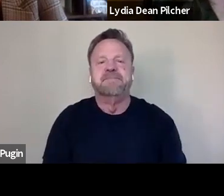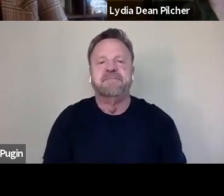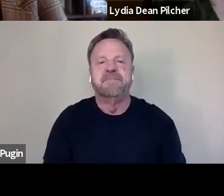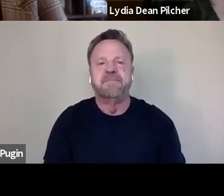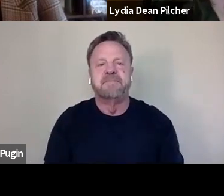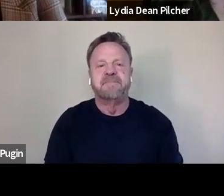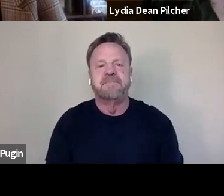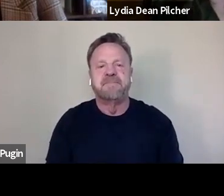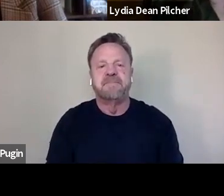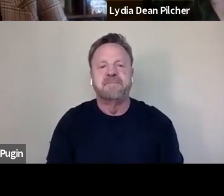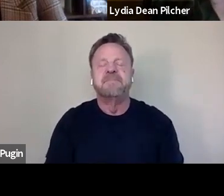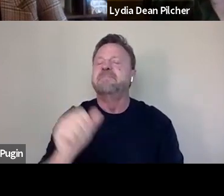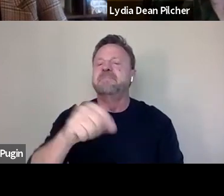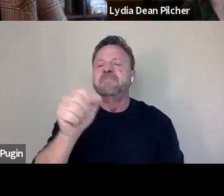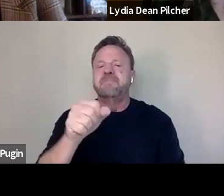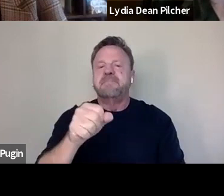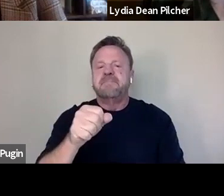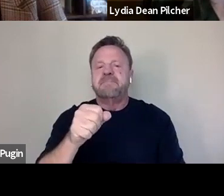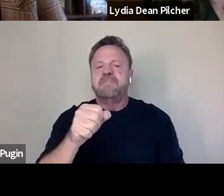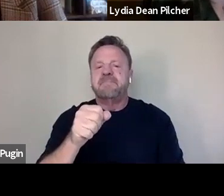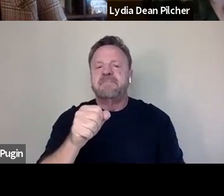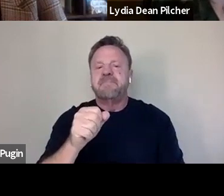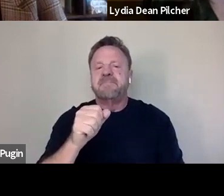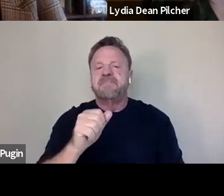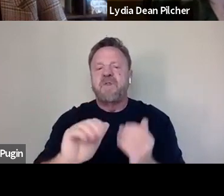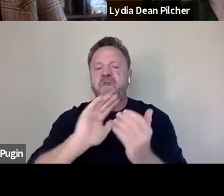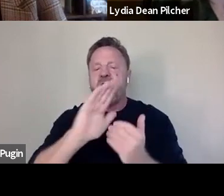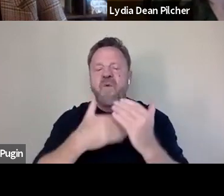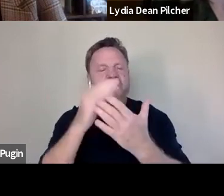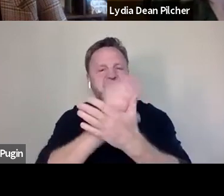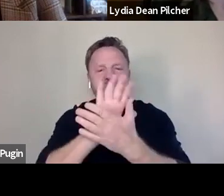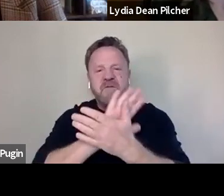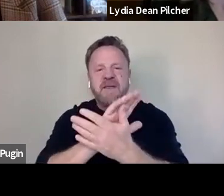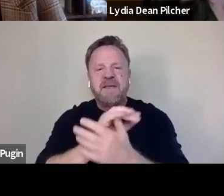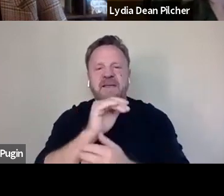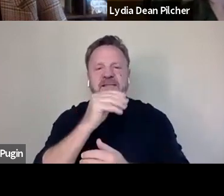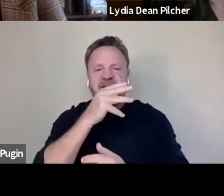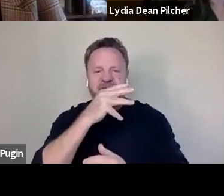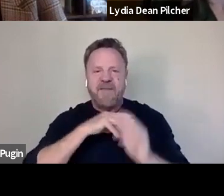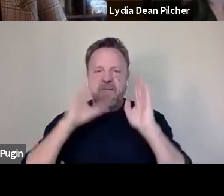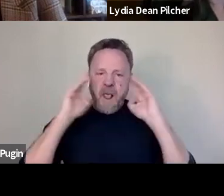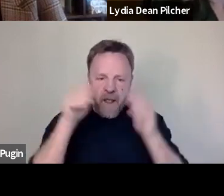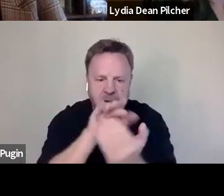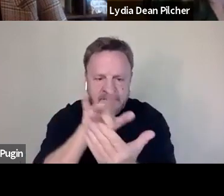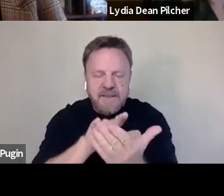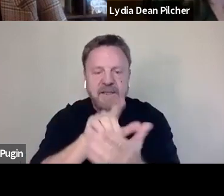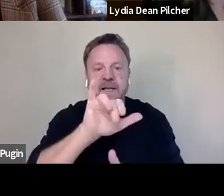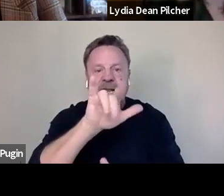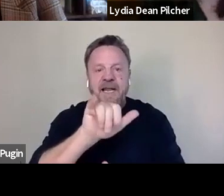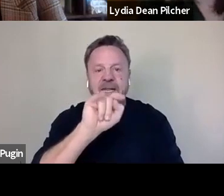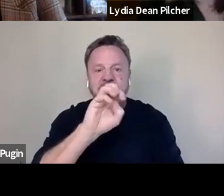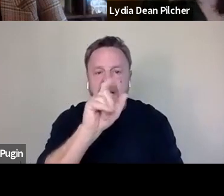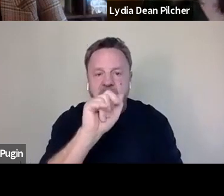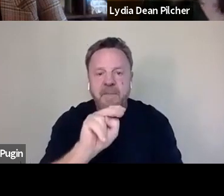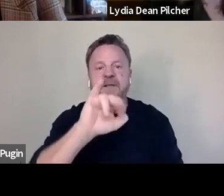Sure. Yeah, the whole movie is female centric. Lily Tomlin and Jane Wagner